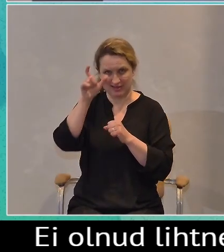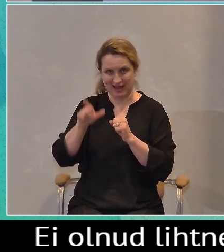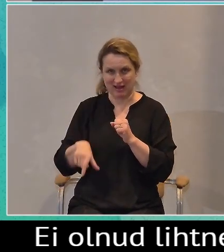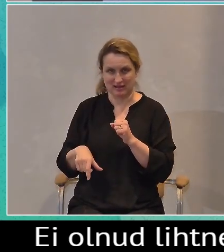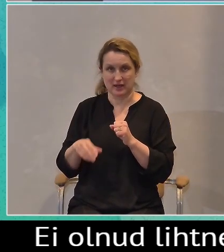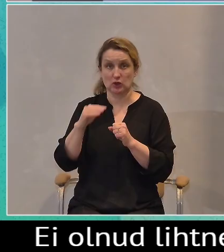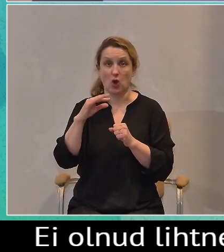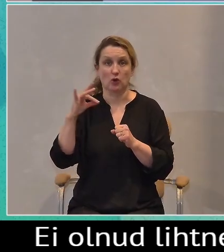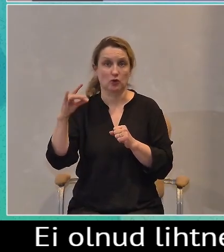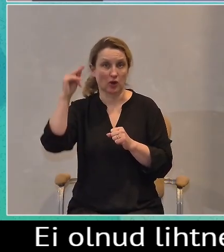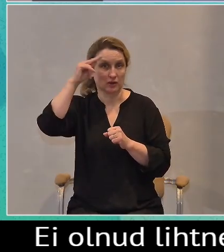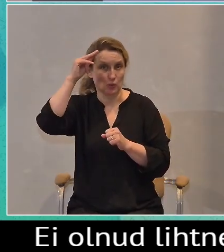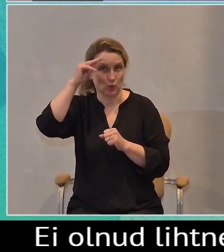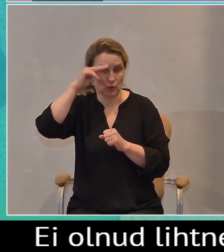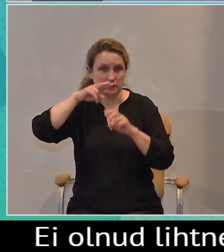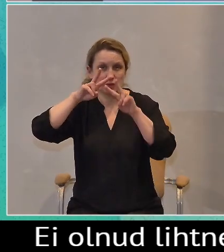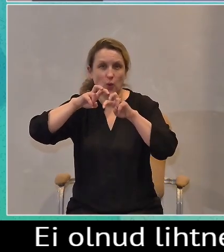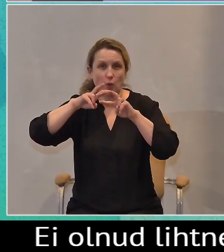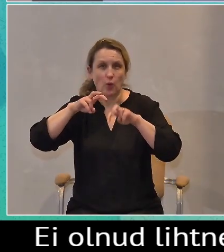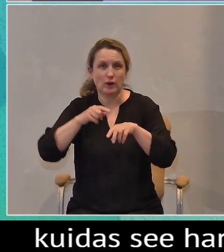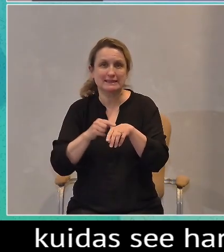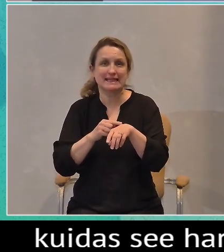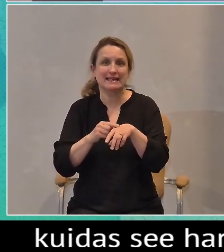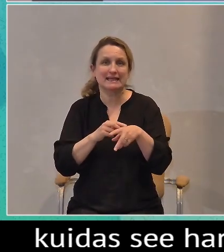do basic research mainly.